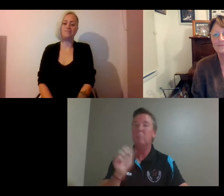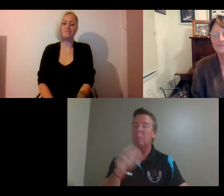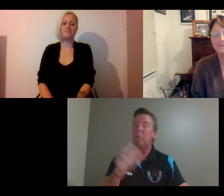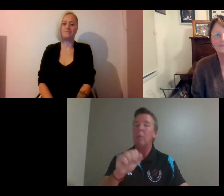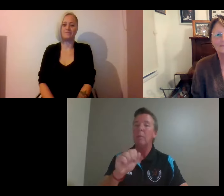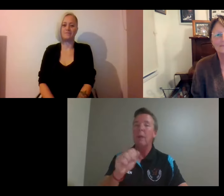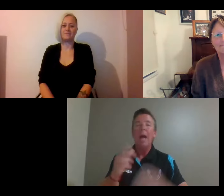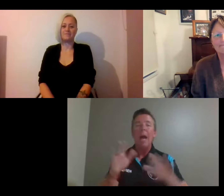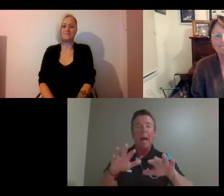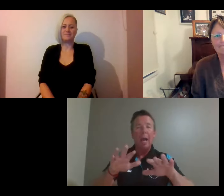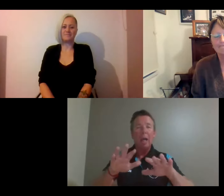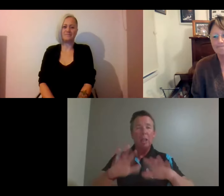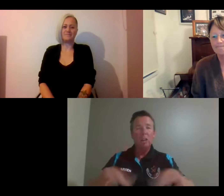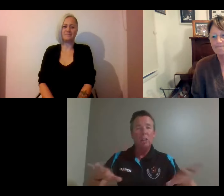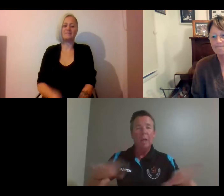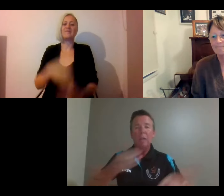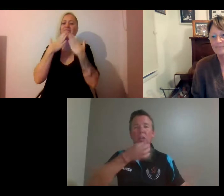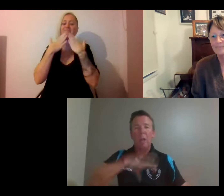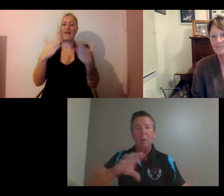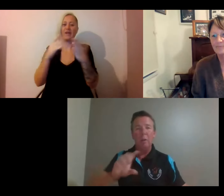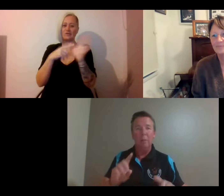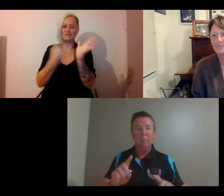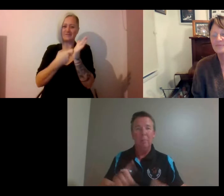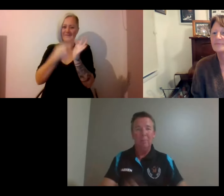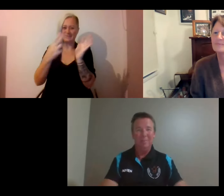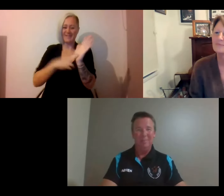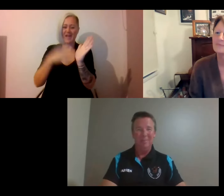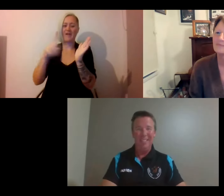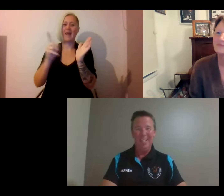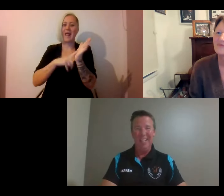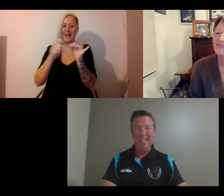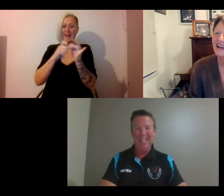Thank you so much, Darren and Libby.